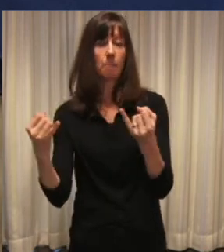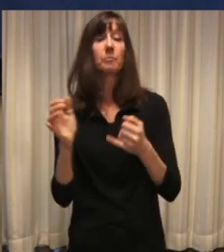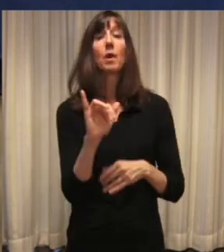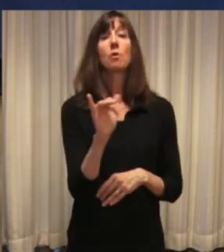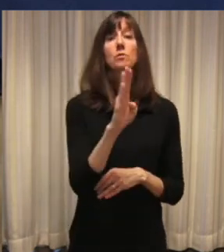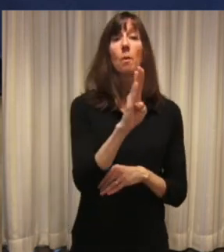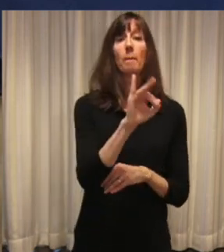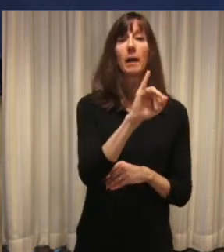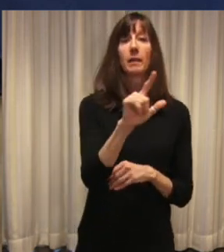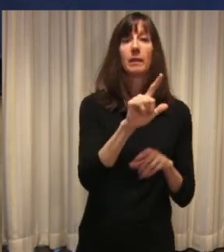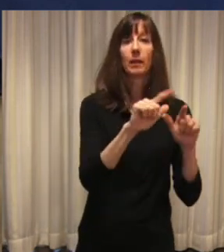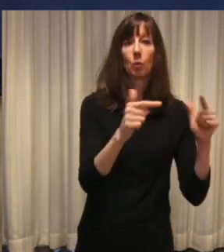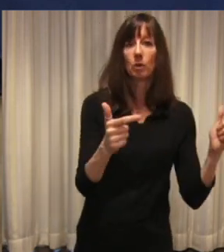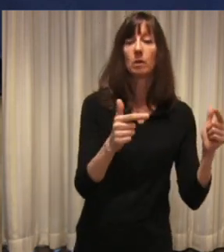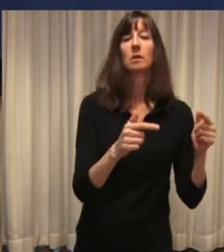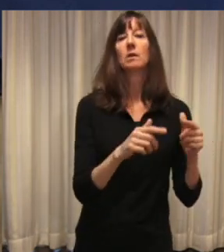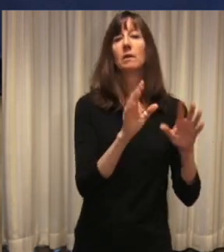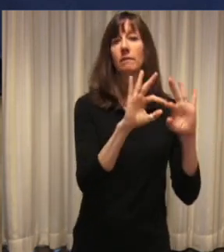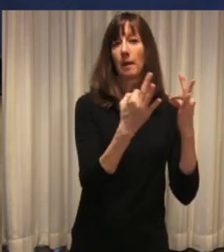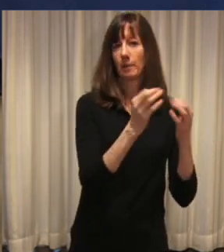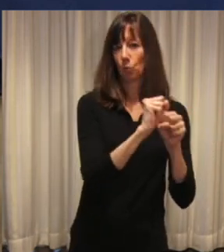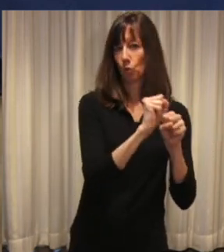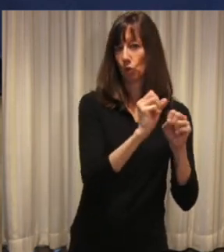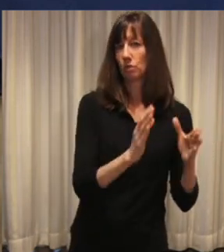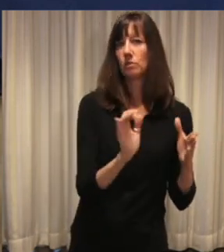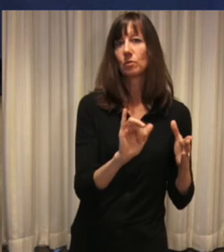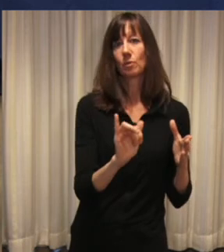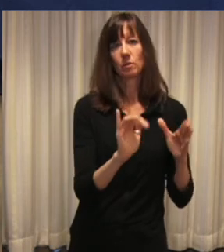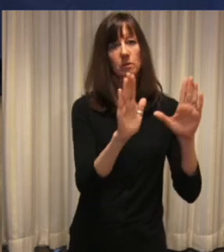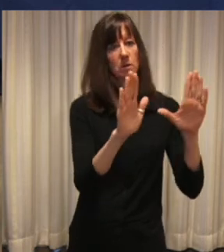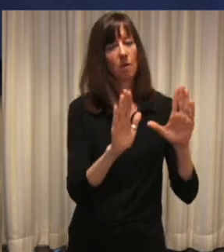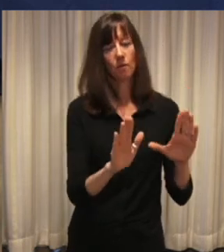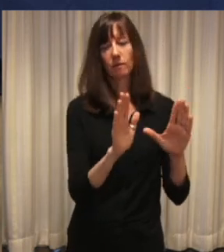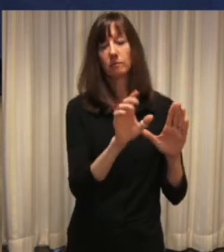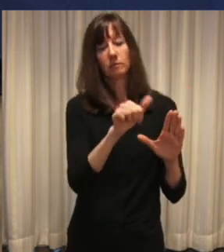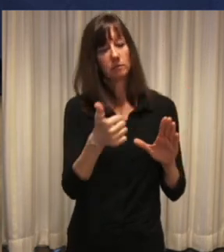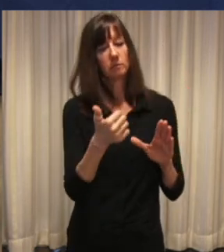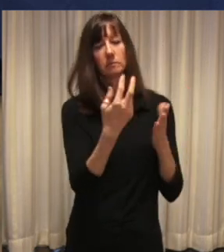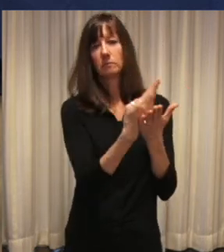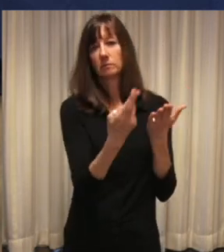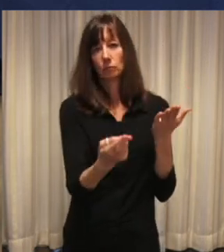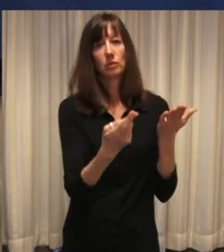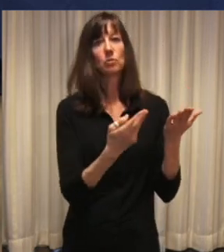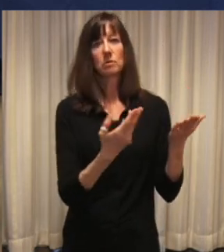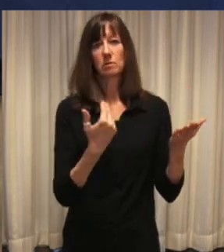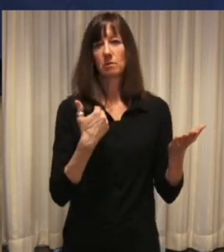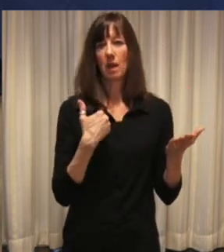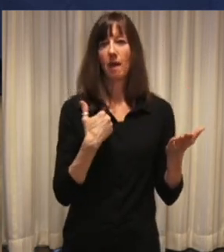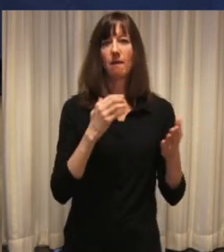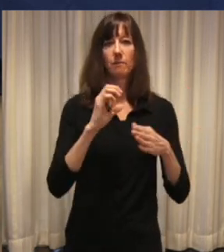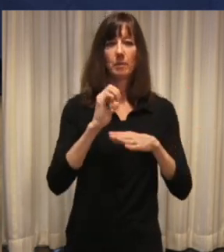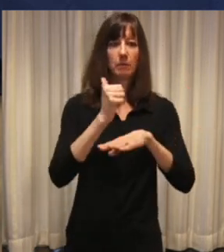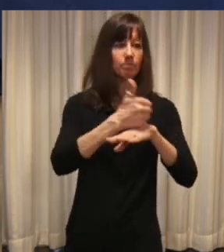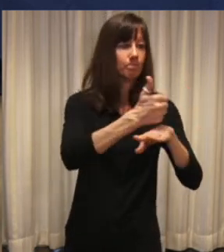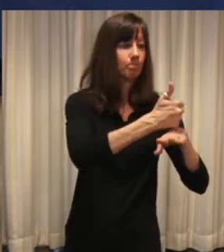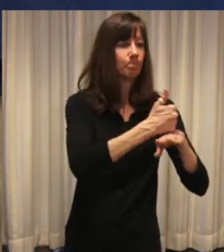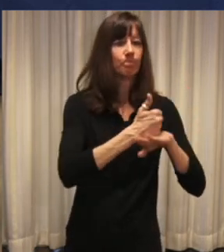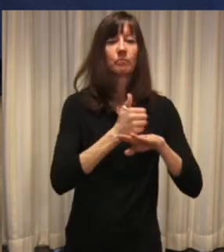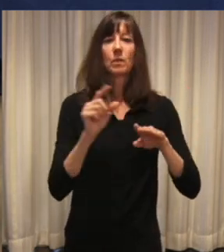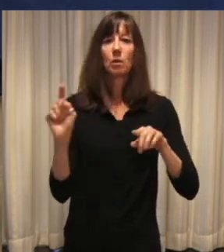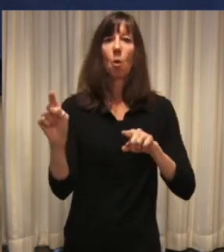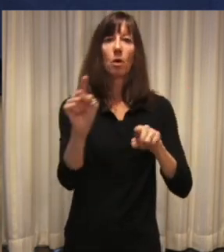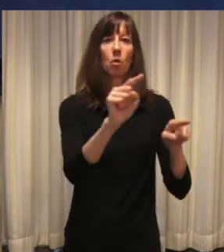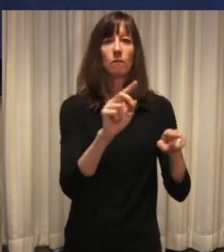workers, which a lot of people don't know we have those people, but another great resource that have been everywhere in this county helping our students in the